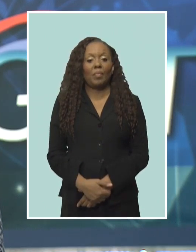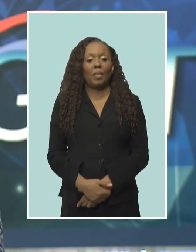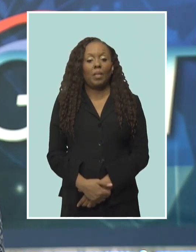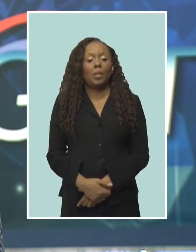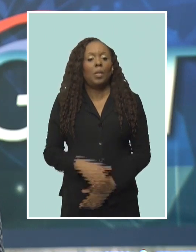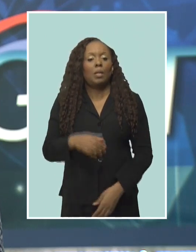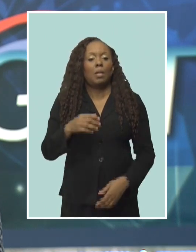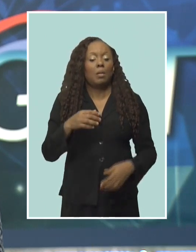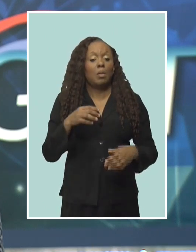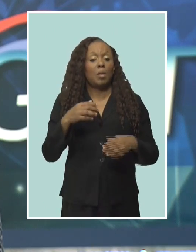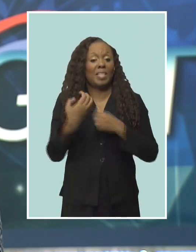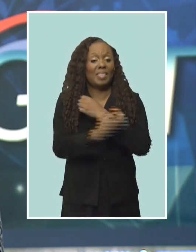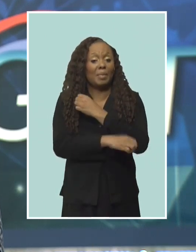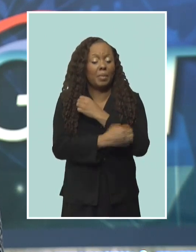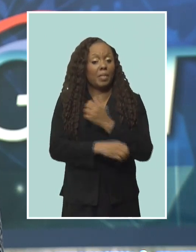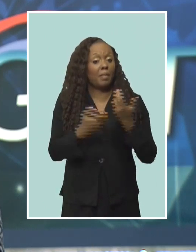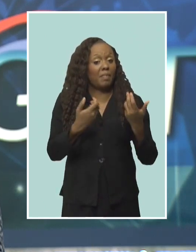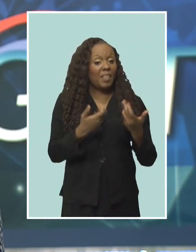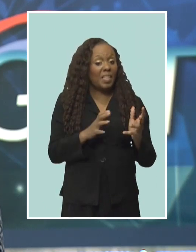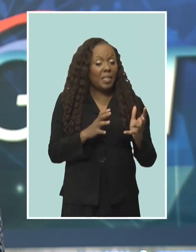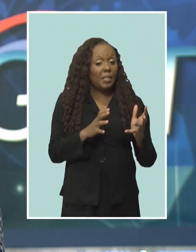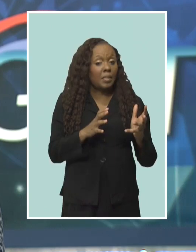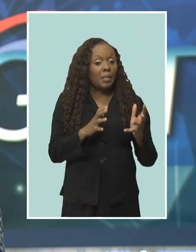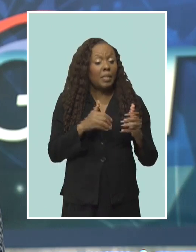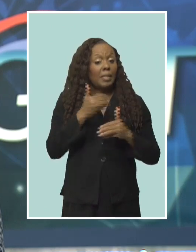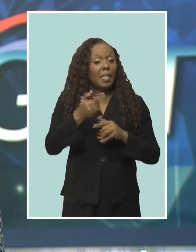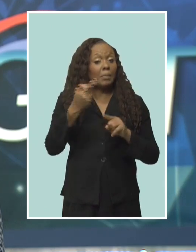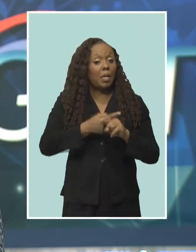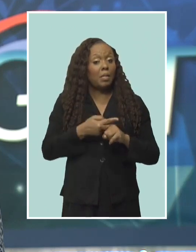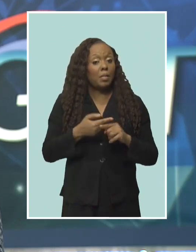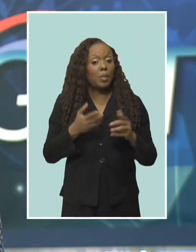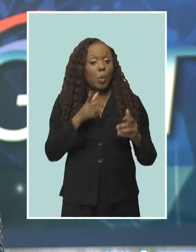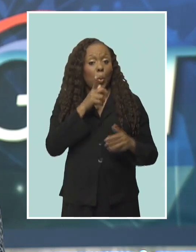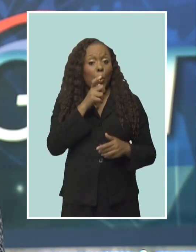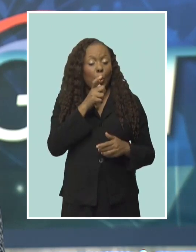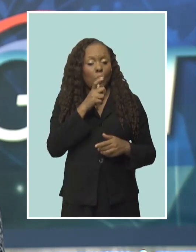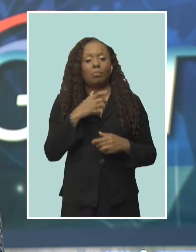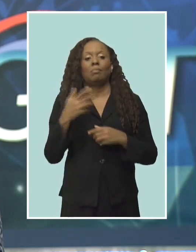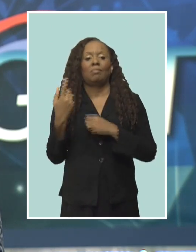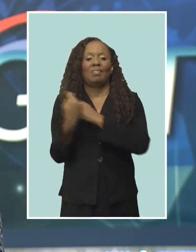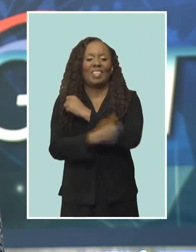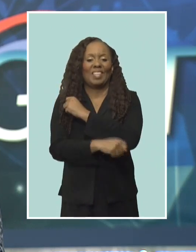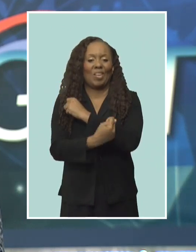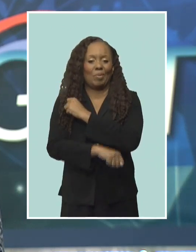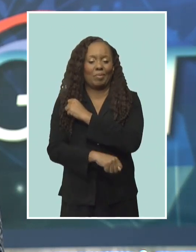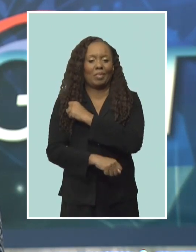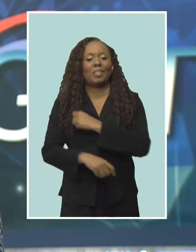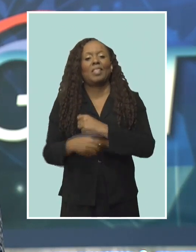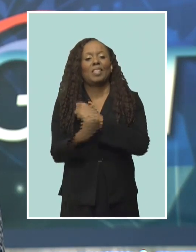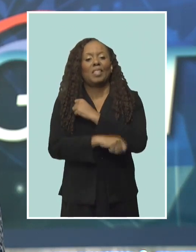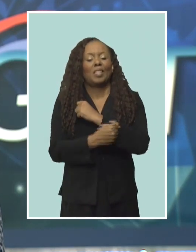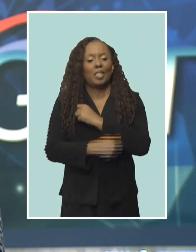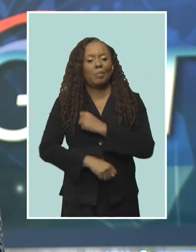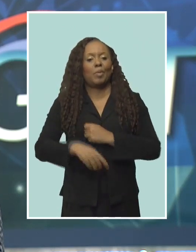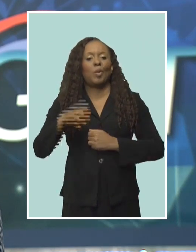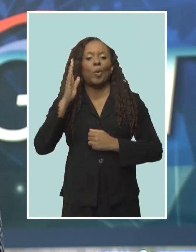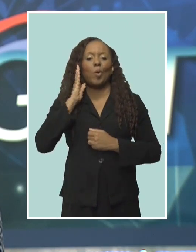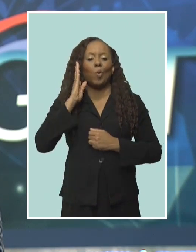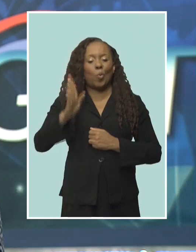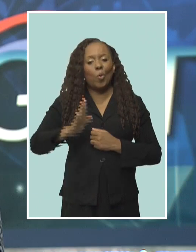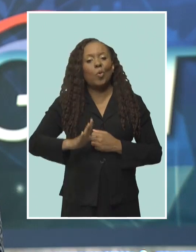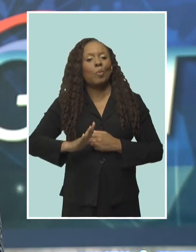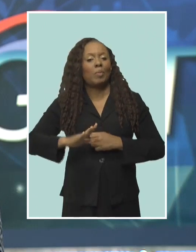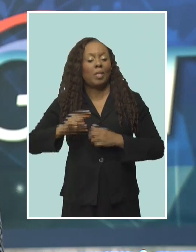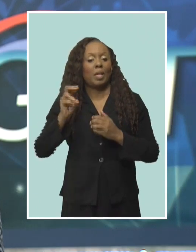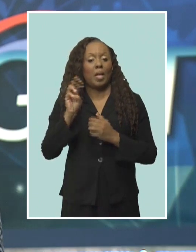Meanwhile, St. Thomas is next in the line, and that parish is ready to stage its celebrations for the month of March. It gets underway with